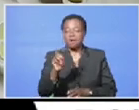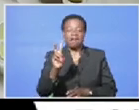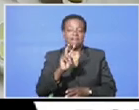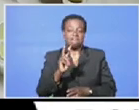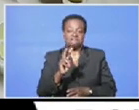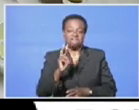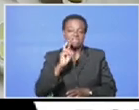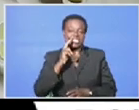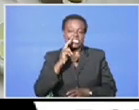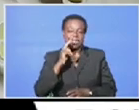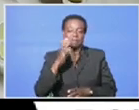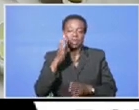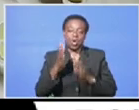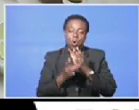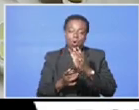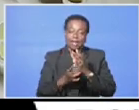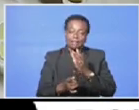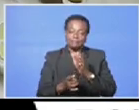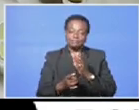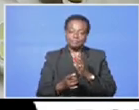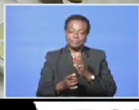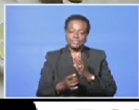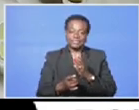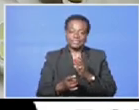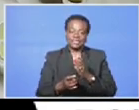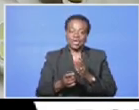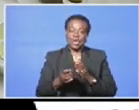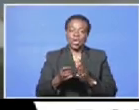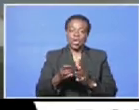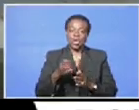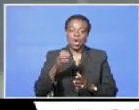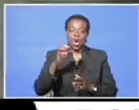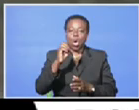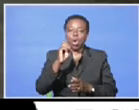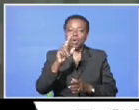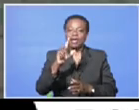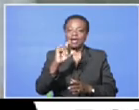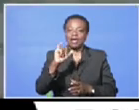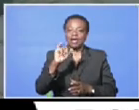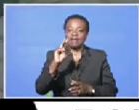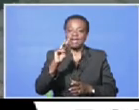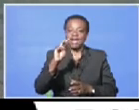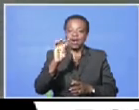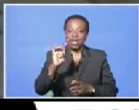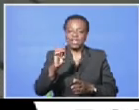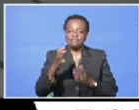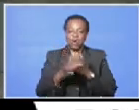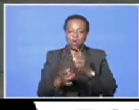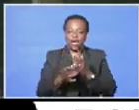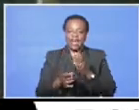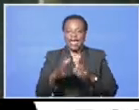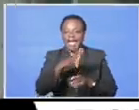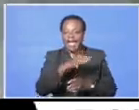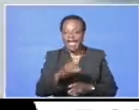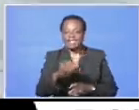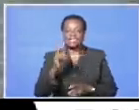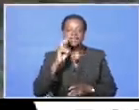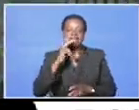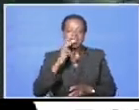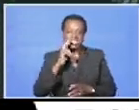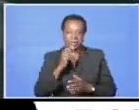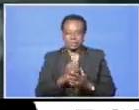Okay. We're going to use olive oil. We're going to use a bunch of different vegetables. Bring the bell! That's when the cook-off